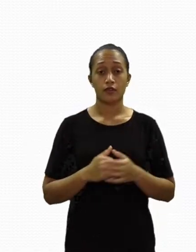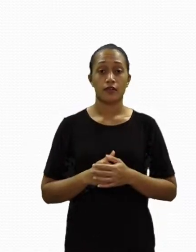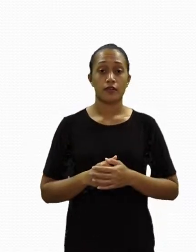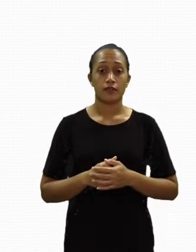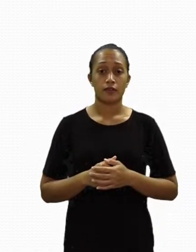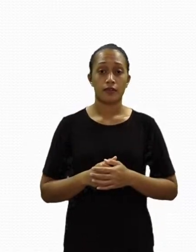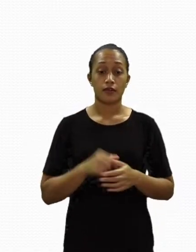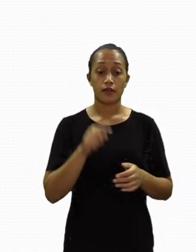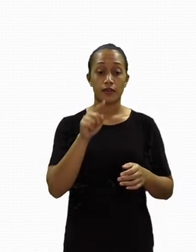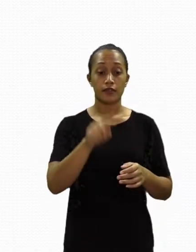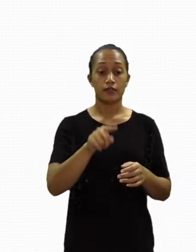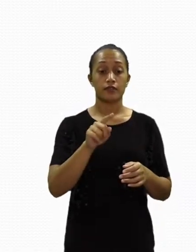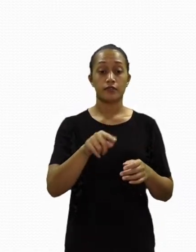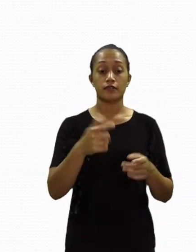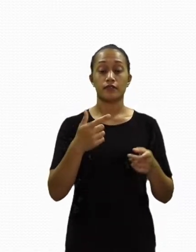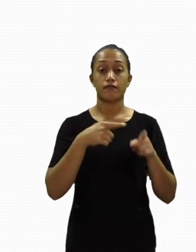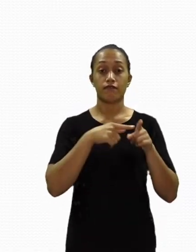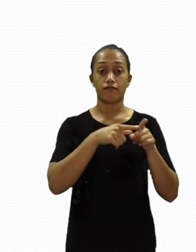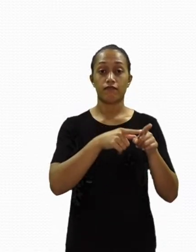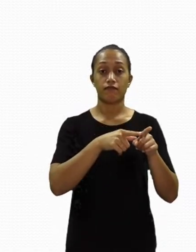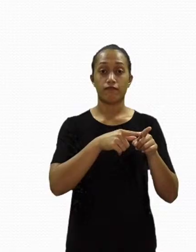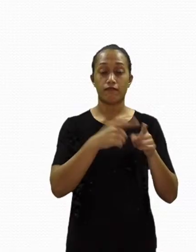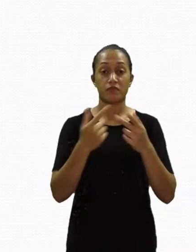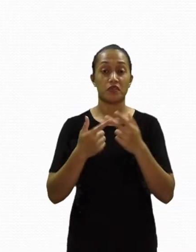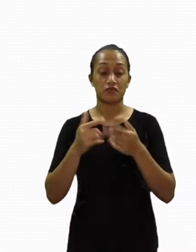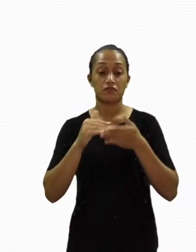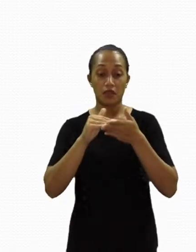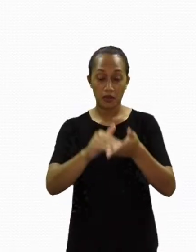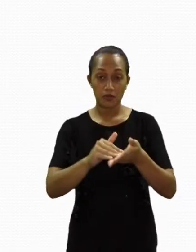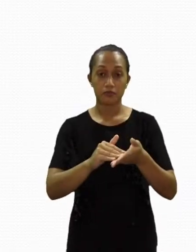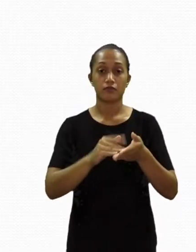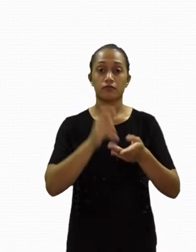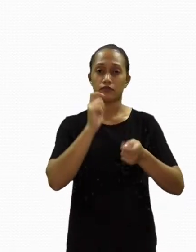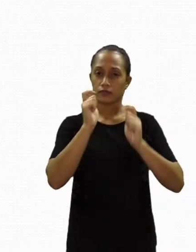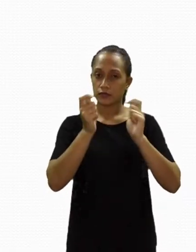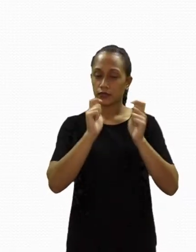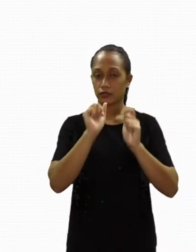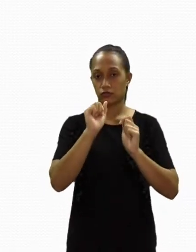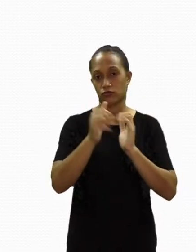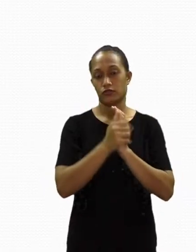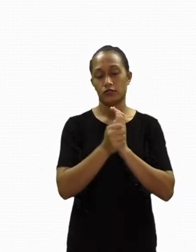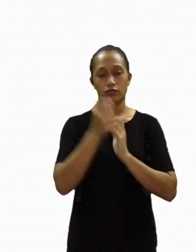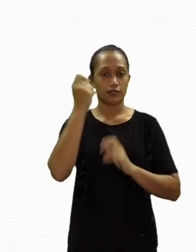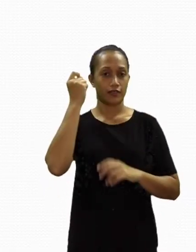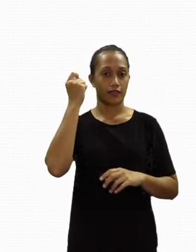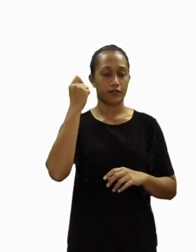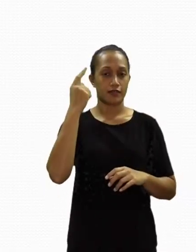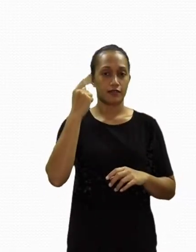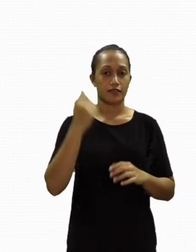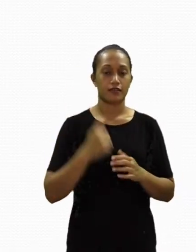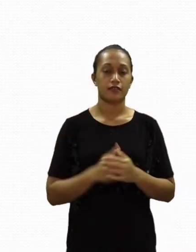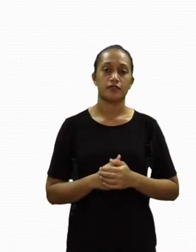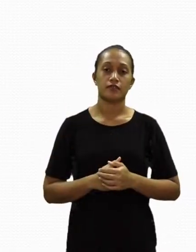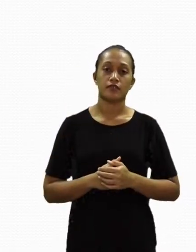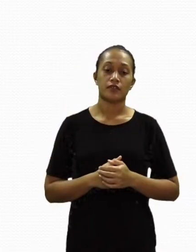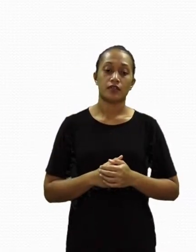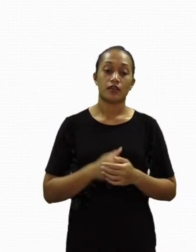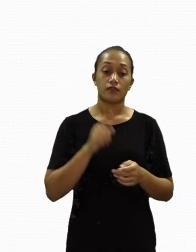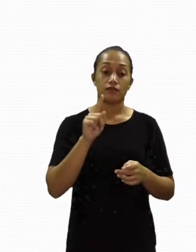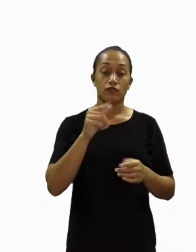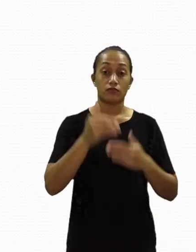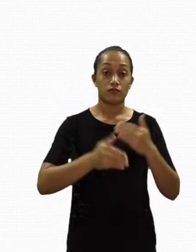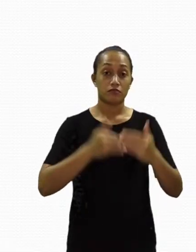And this is a follow-up question that helps test your skills of understanding and application on